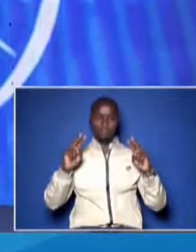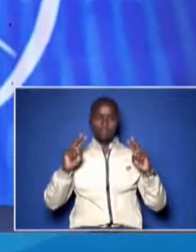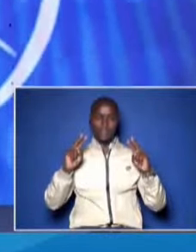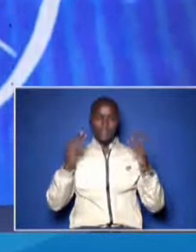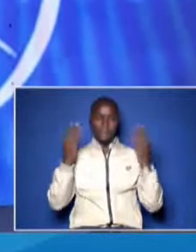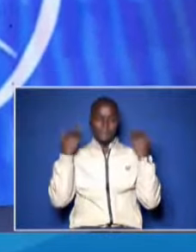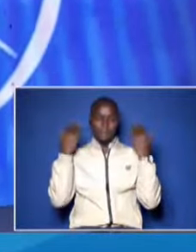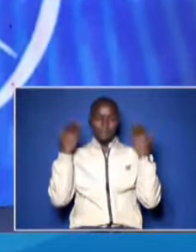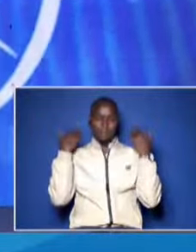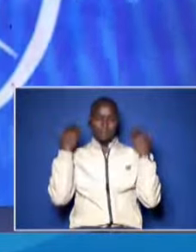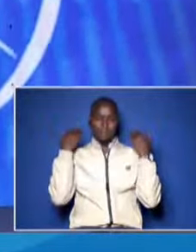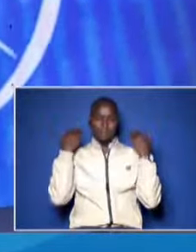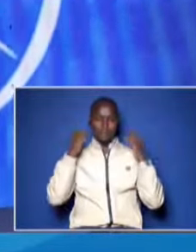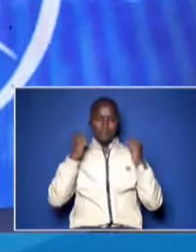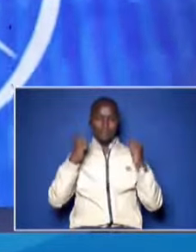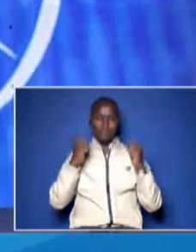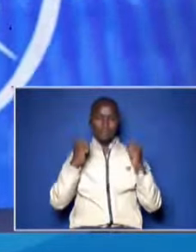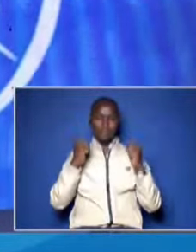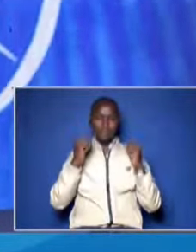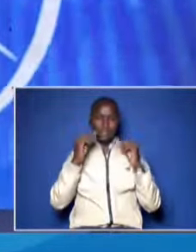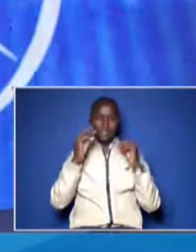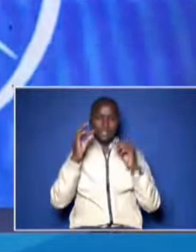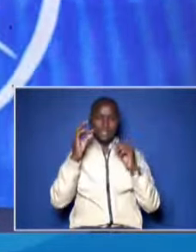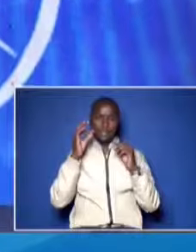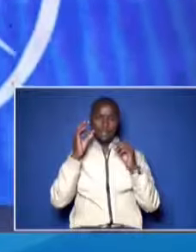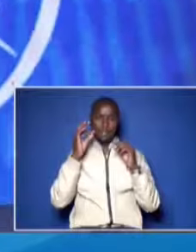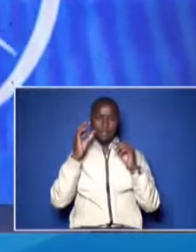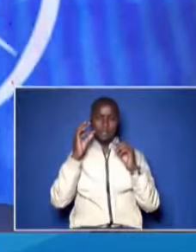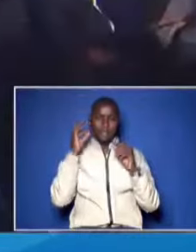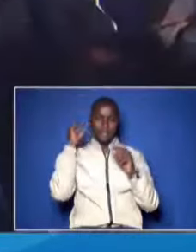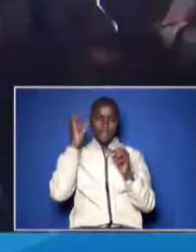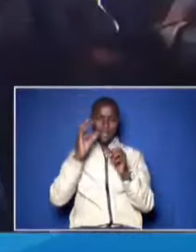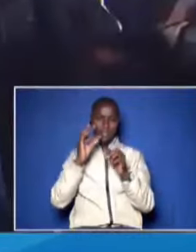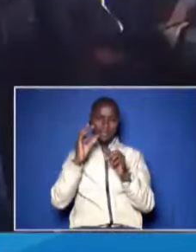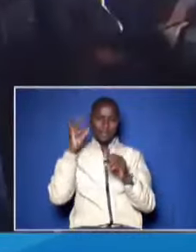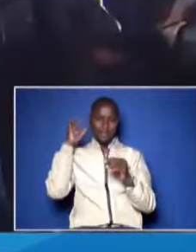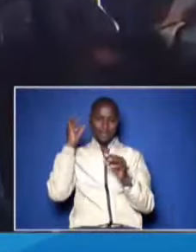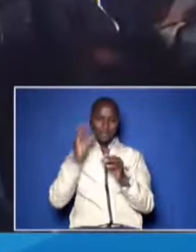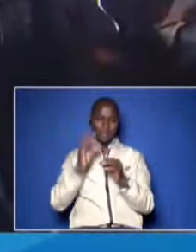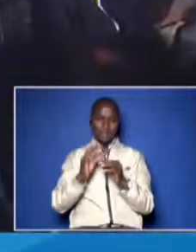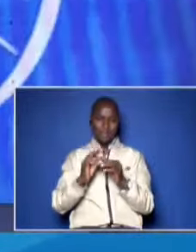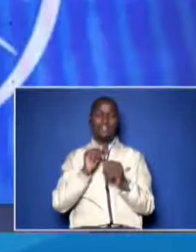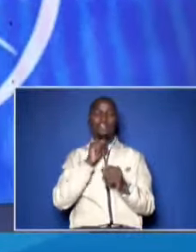Eternity our faith is not dependent upon human